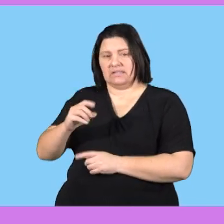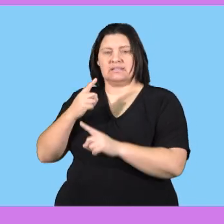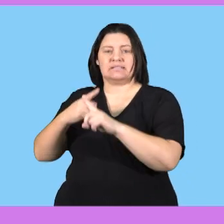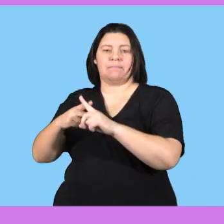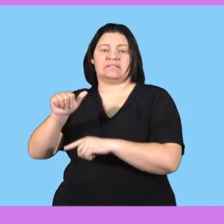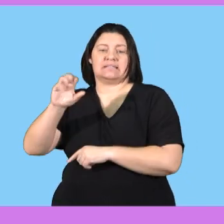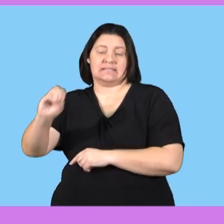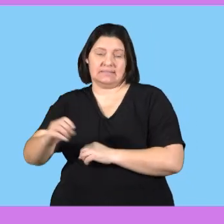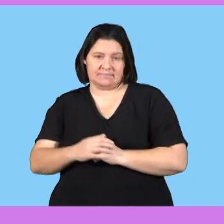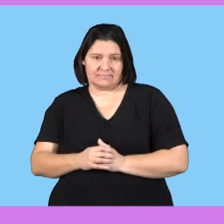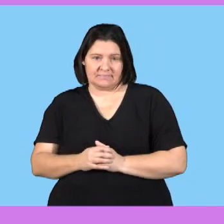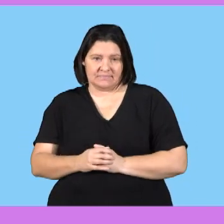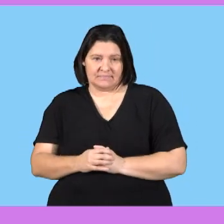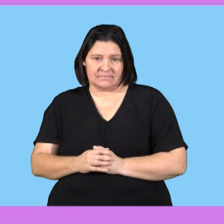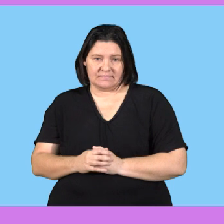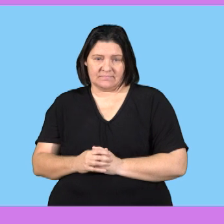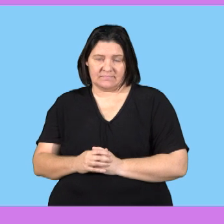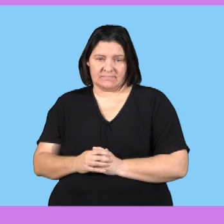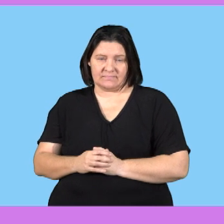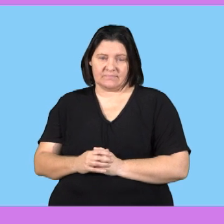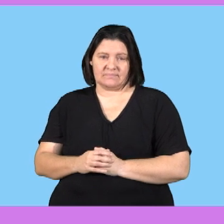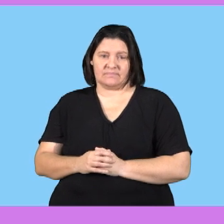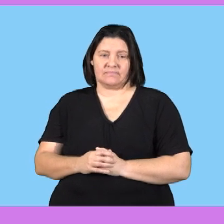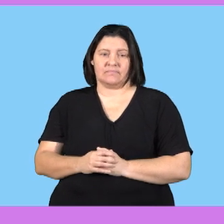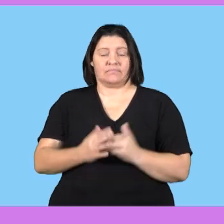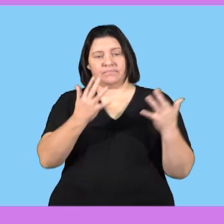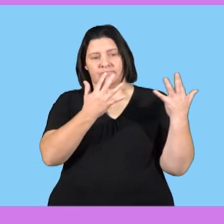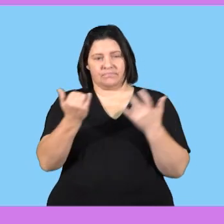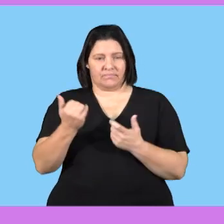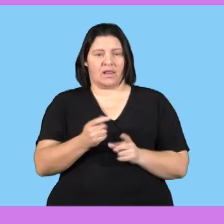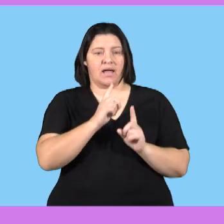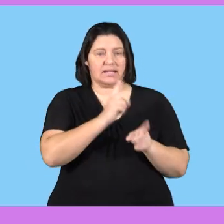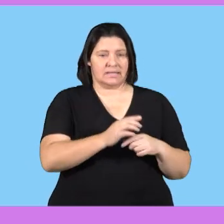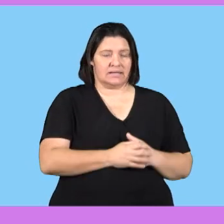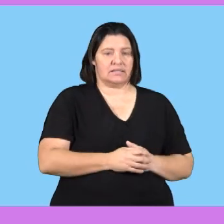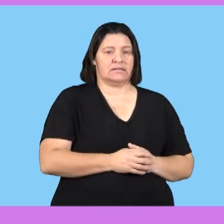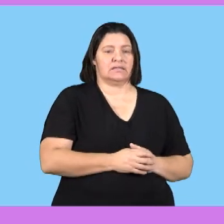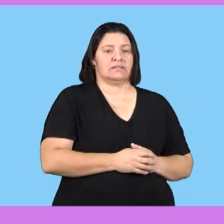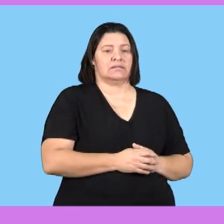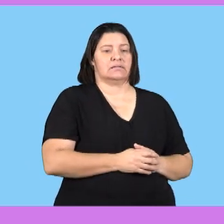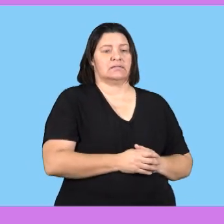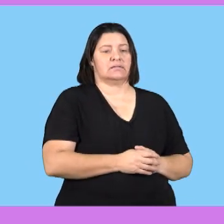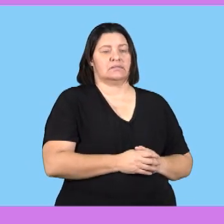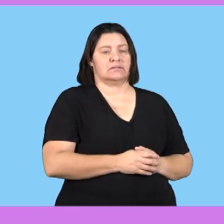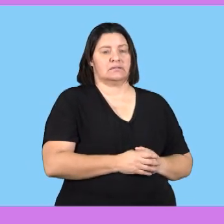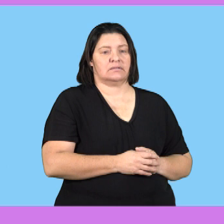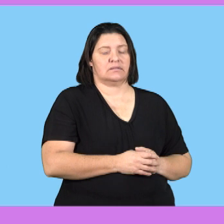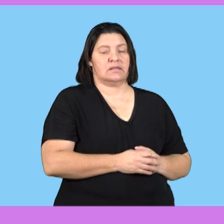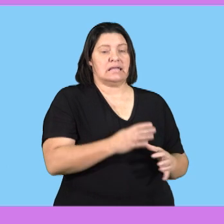Rand multiplied by your 60 minutes that you're going to spend on your phone. So let's answer that. So I'm first